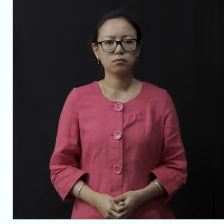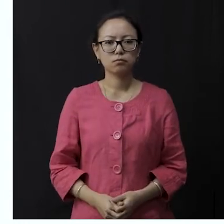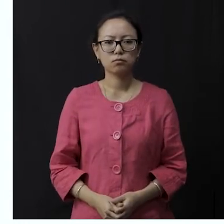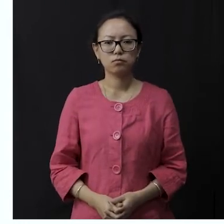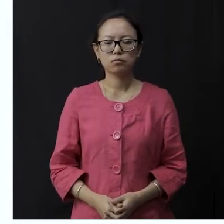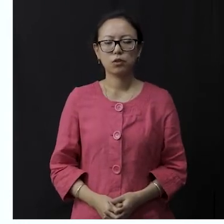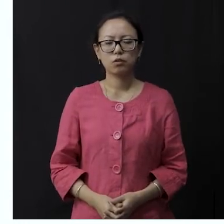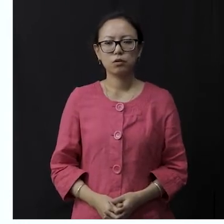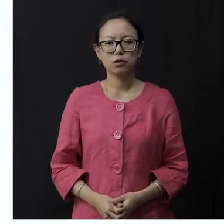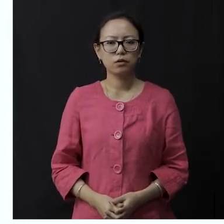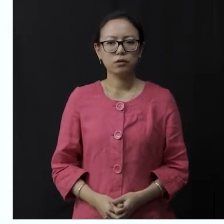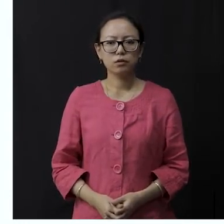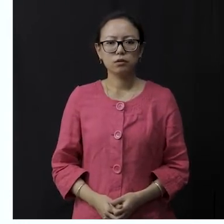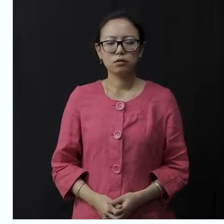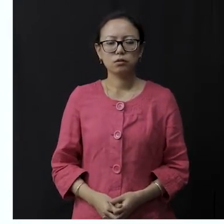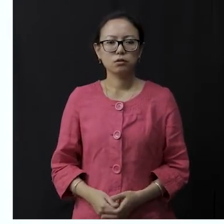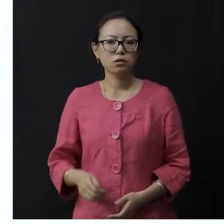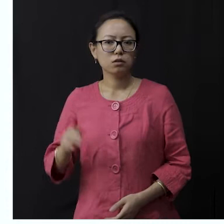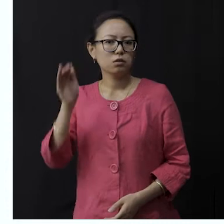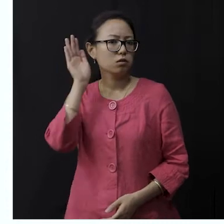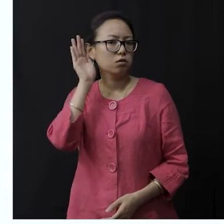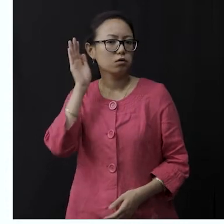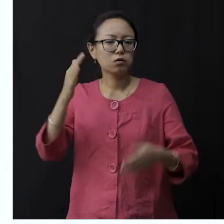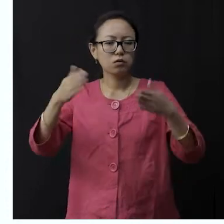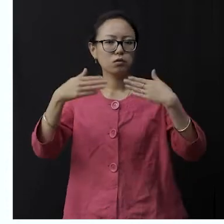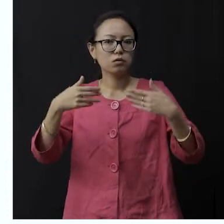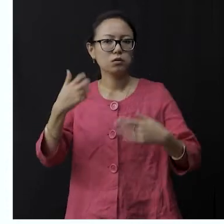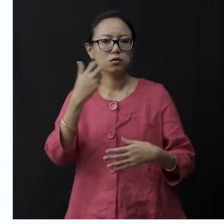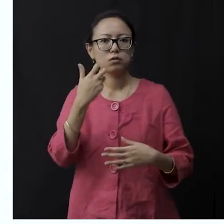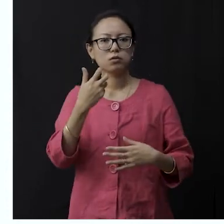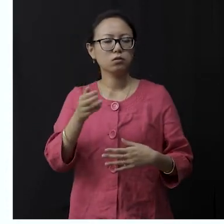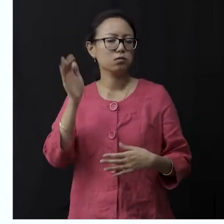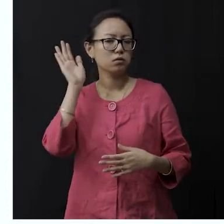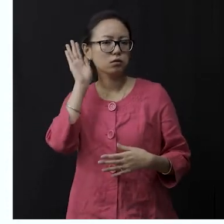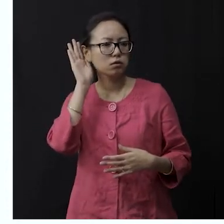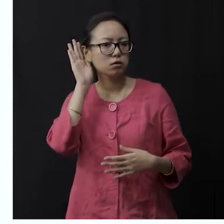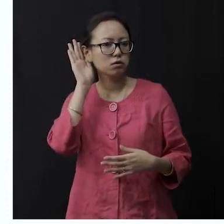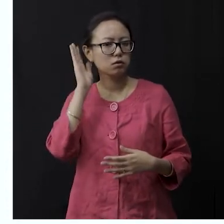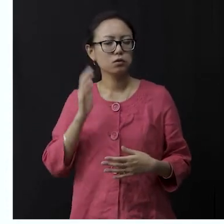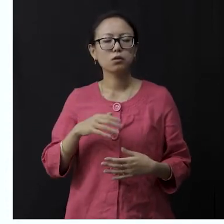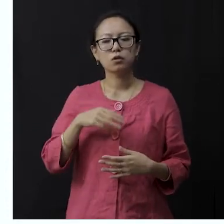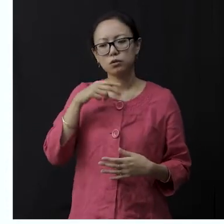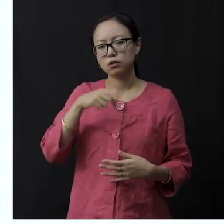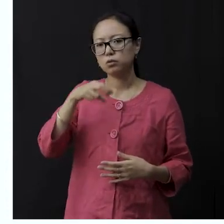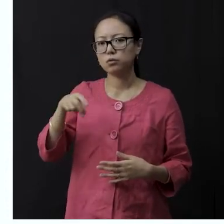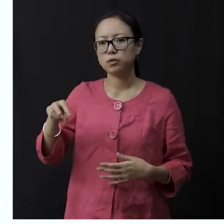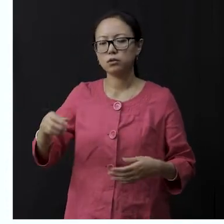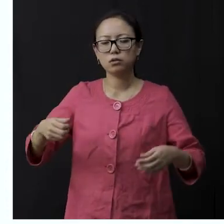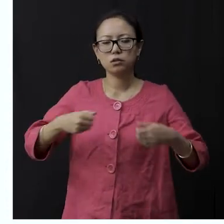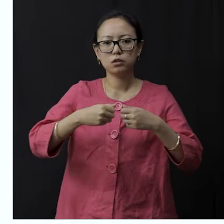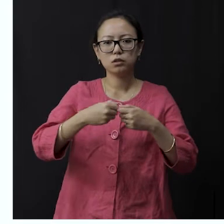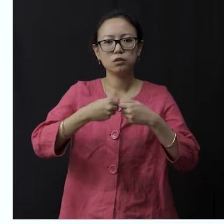the door, as he heard the knocking or the sound of knocking, he went, but